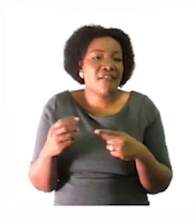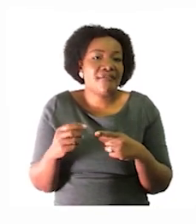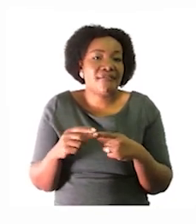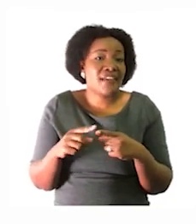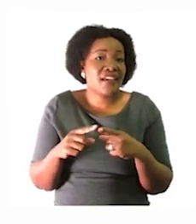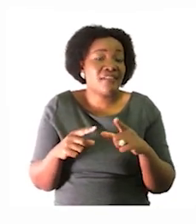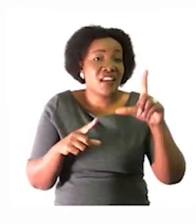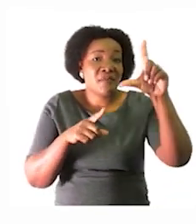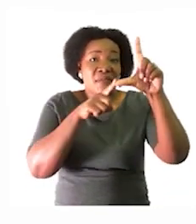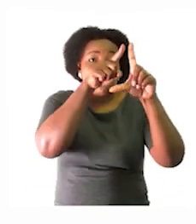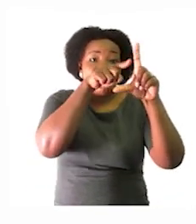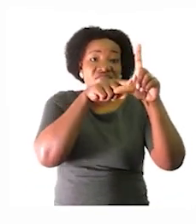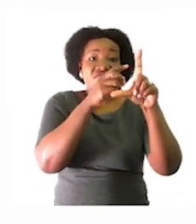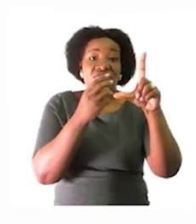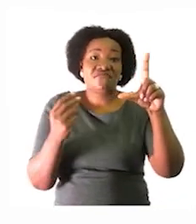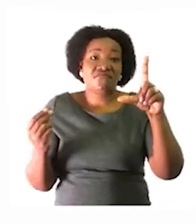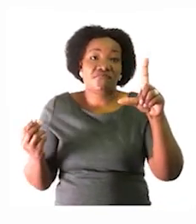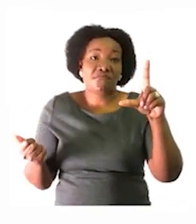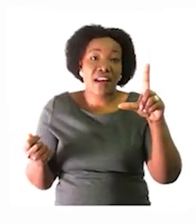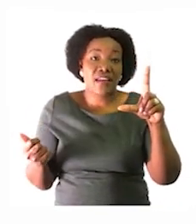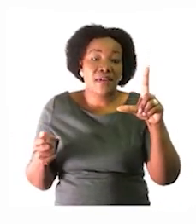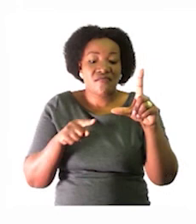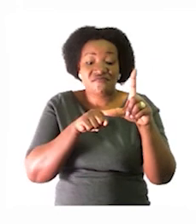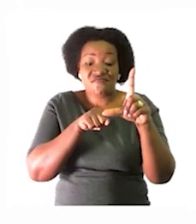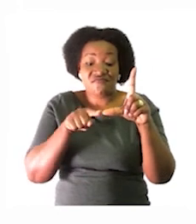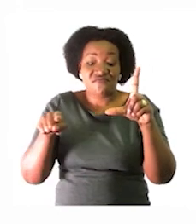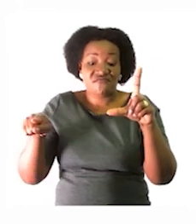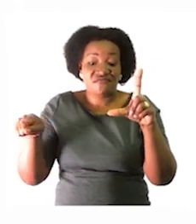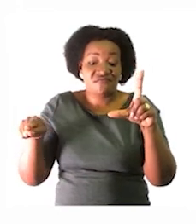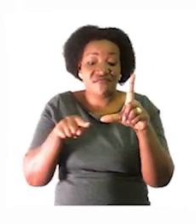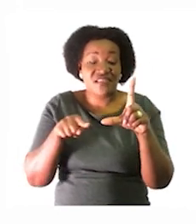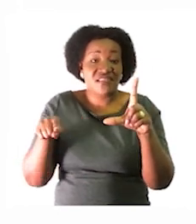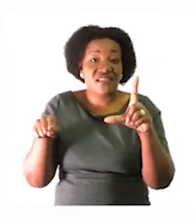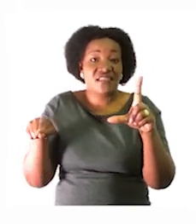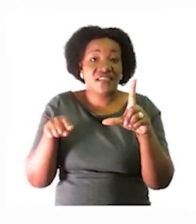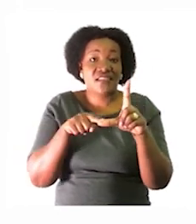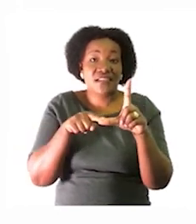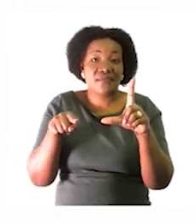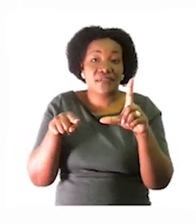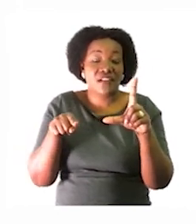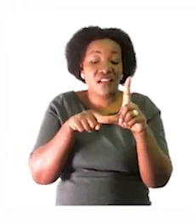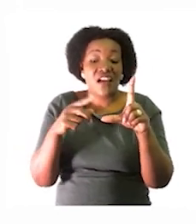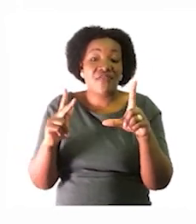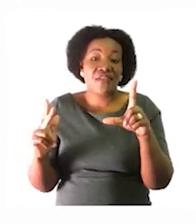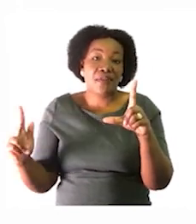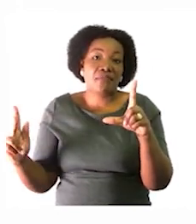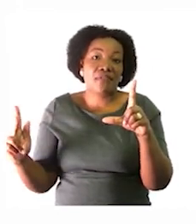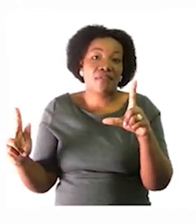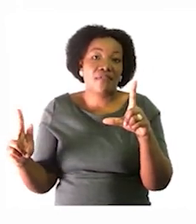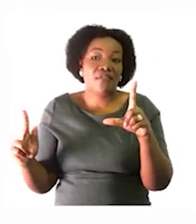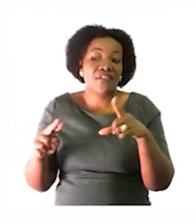the left side, and we have at the bottom side, on the bottom row there, the people that spend